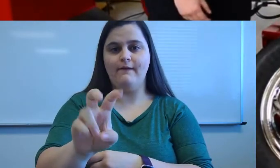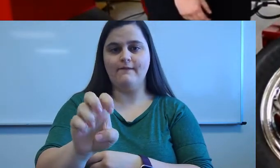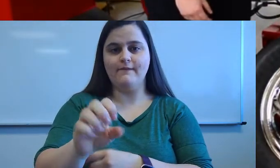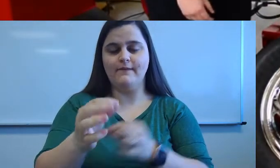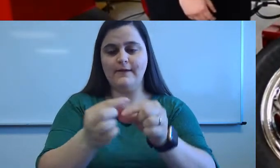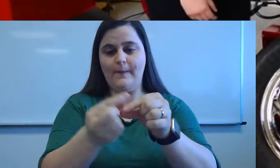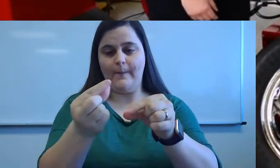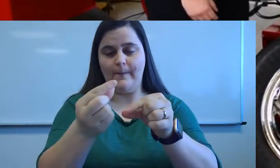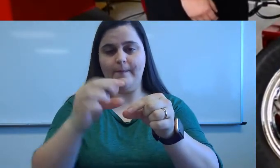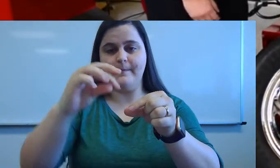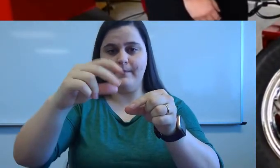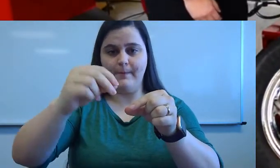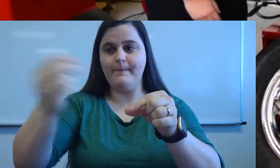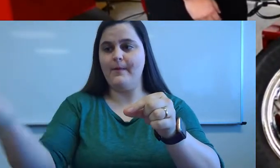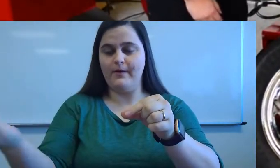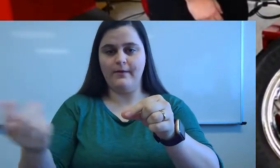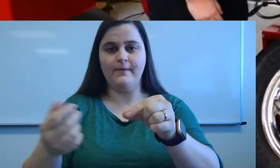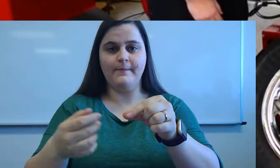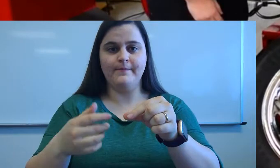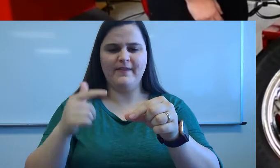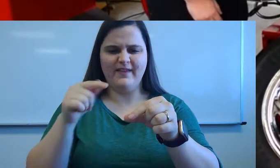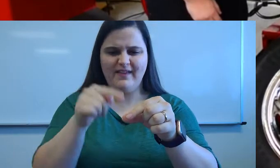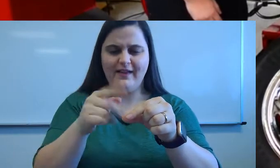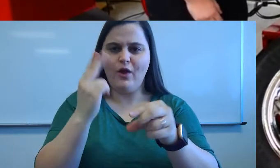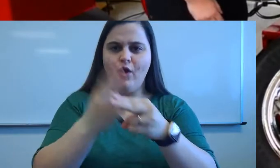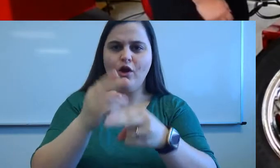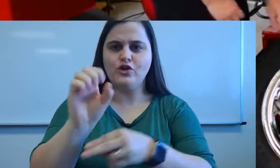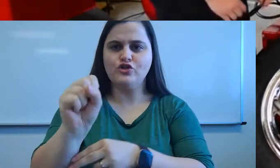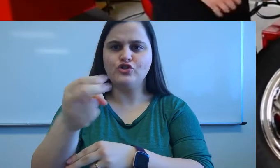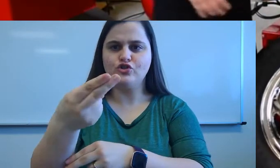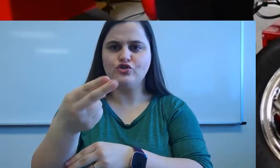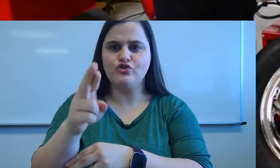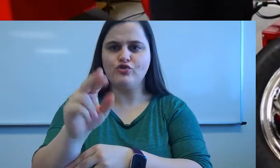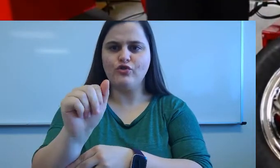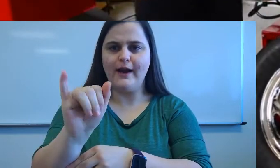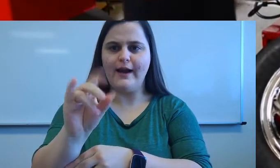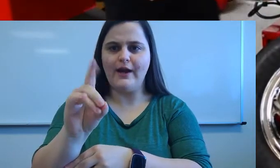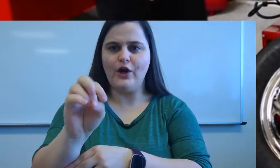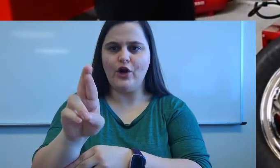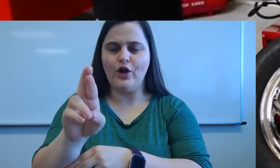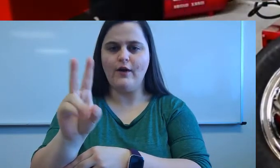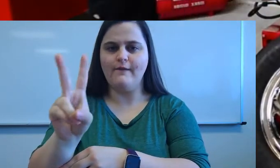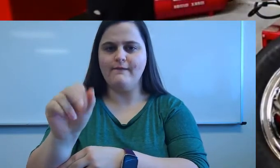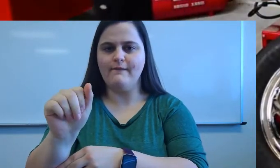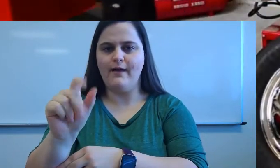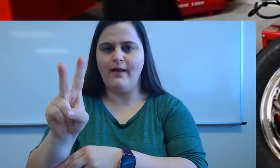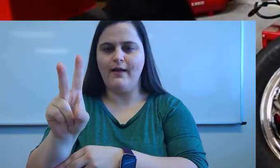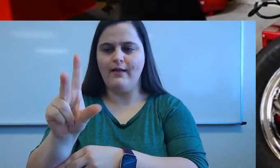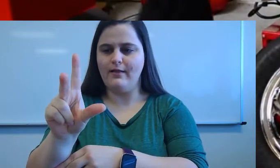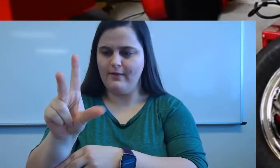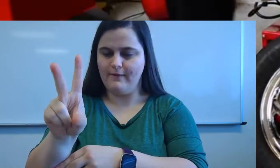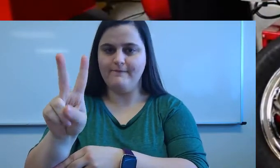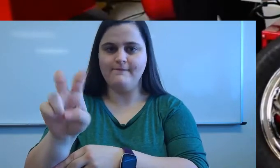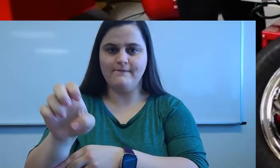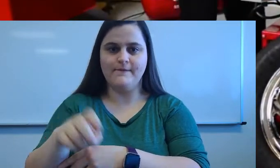take the cap off of it. And inside the valve stem, we have what we call a Schrader valve, just like the Schrader valve inside your bicycle tire.